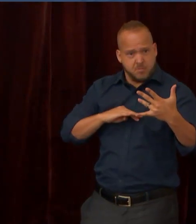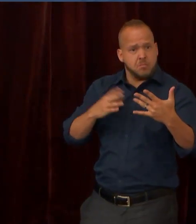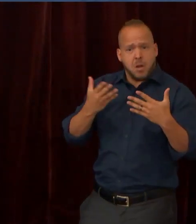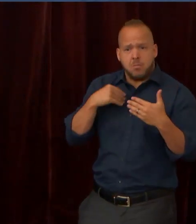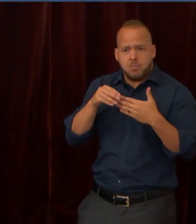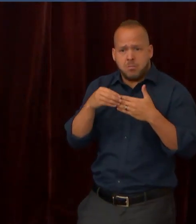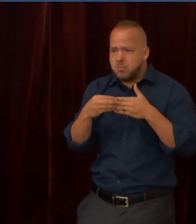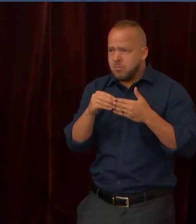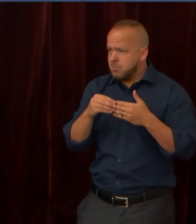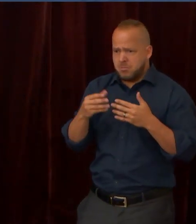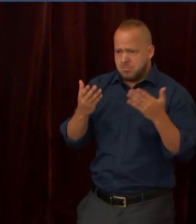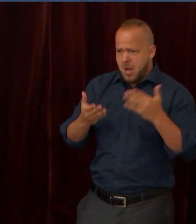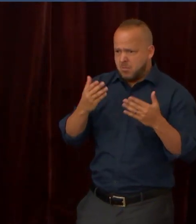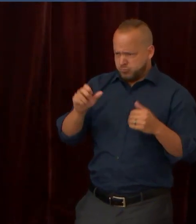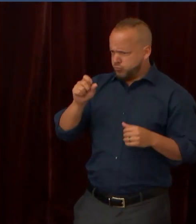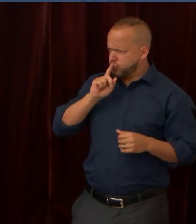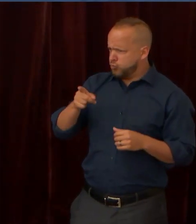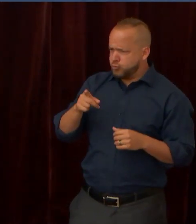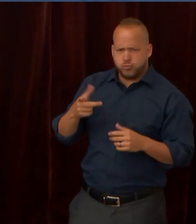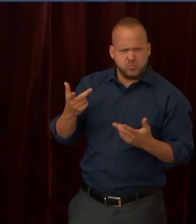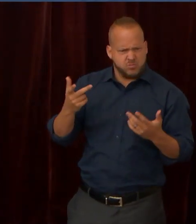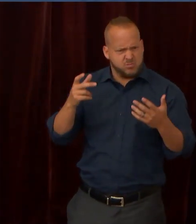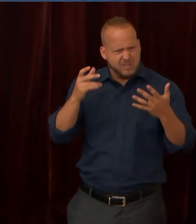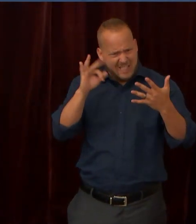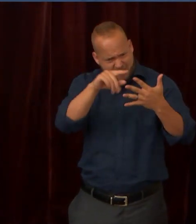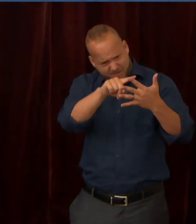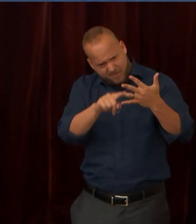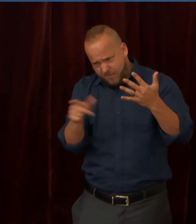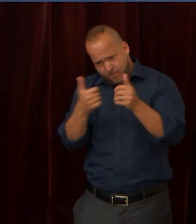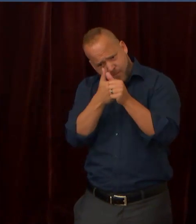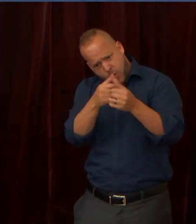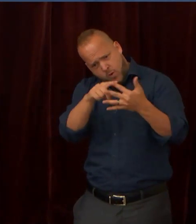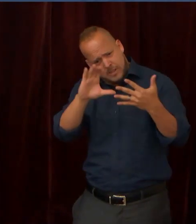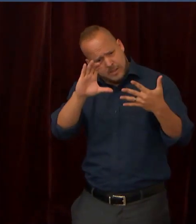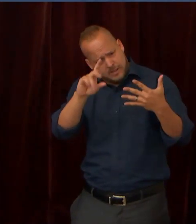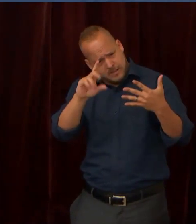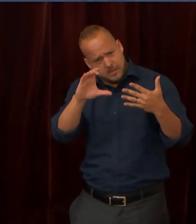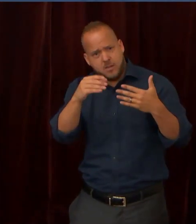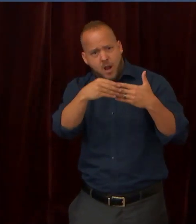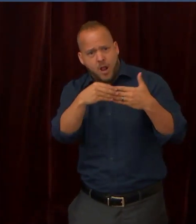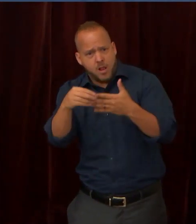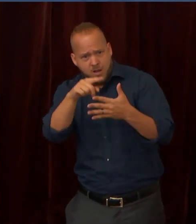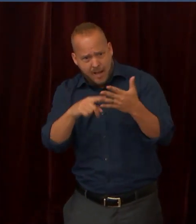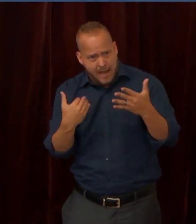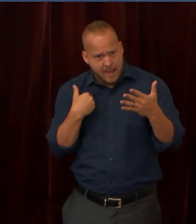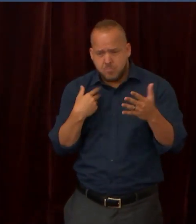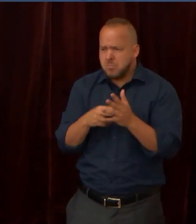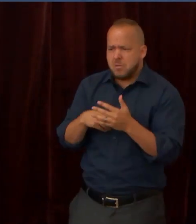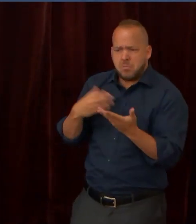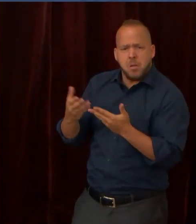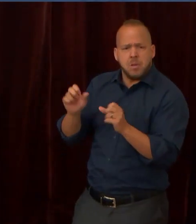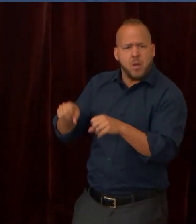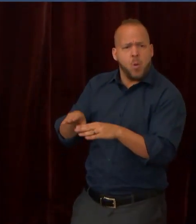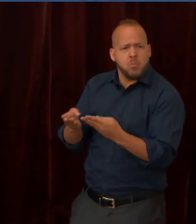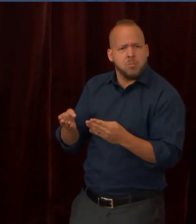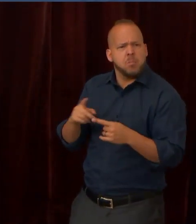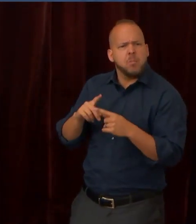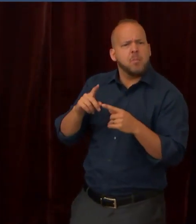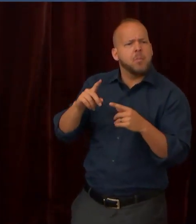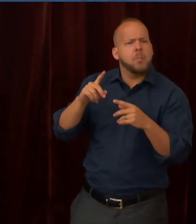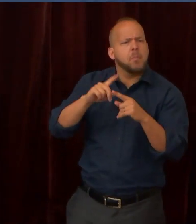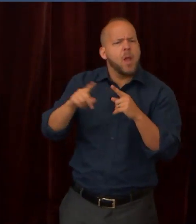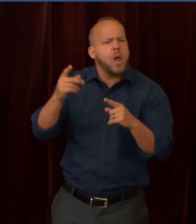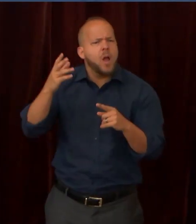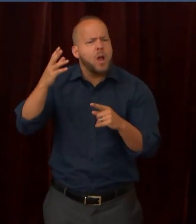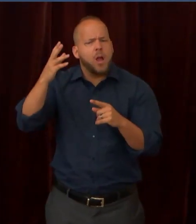that progress to be able to take a look at these alternative measures. And the reason is you have, what the scientists are telling